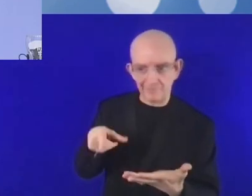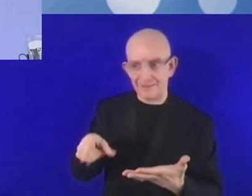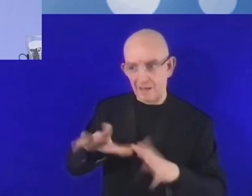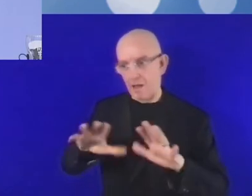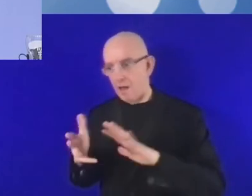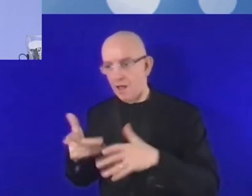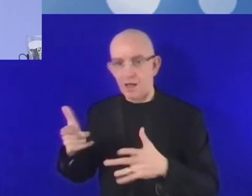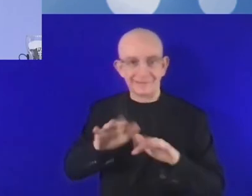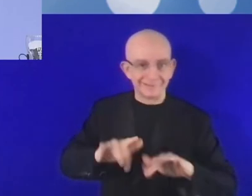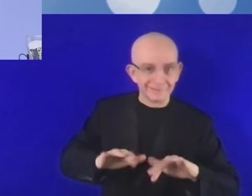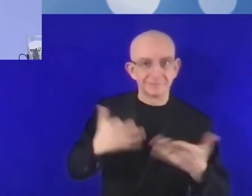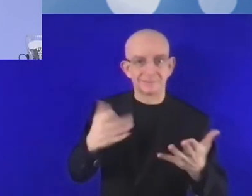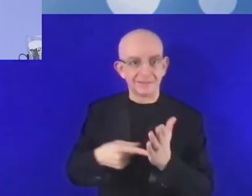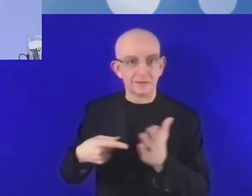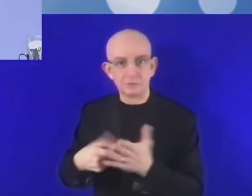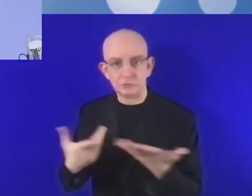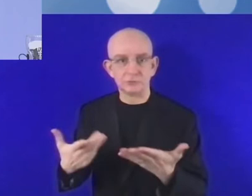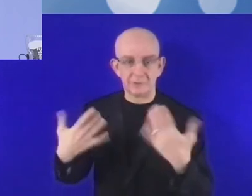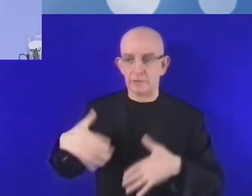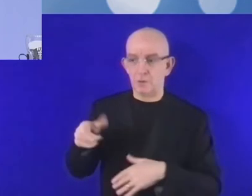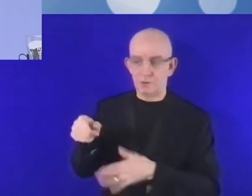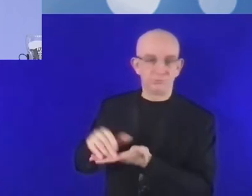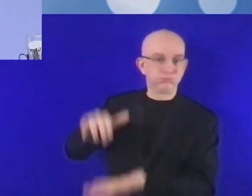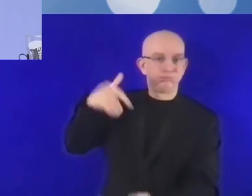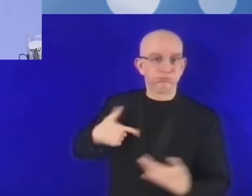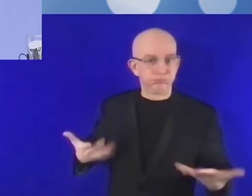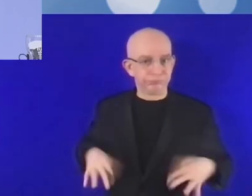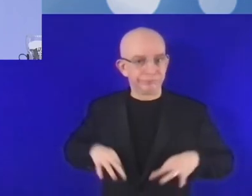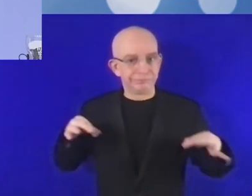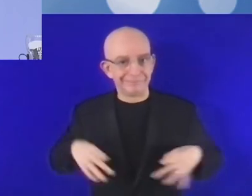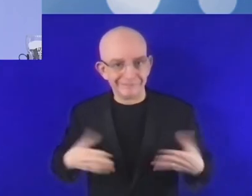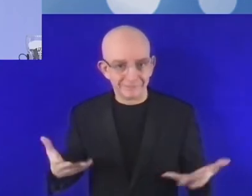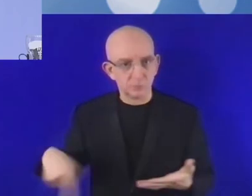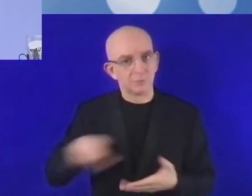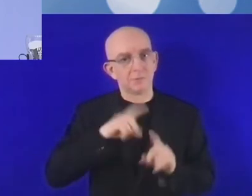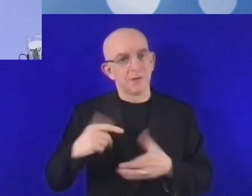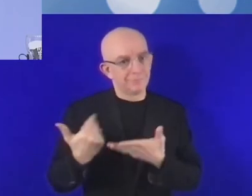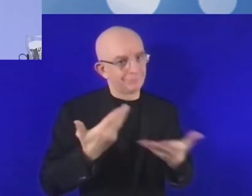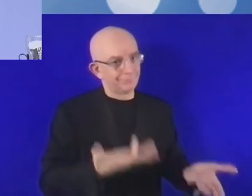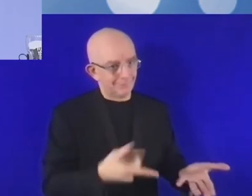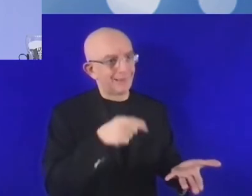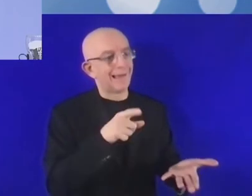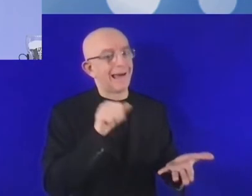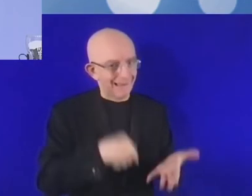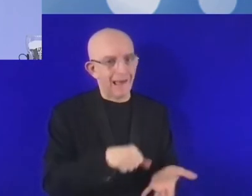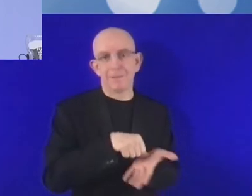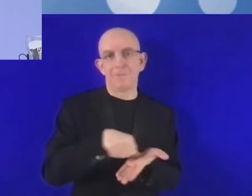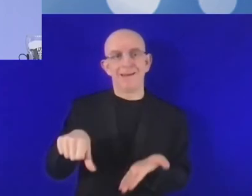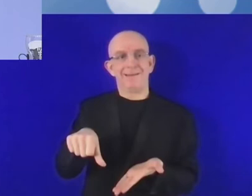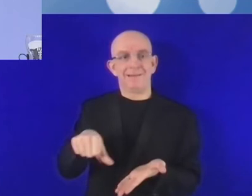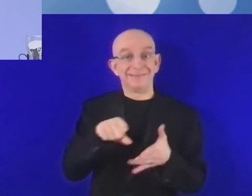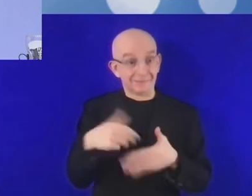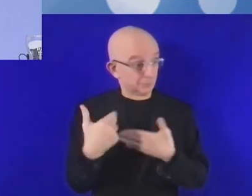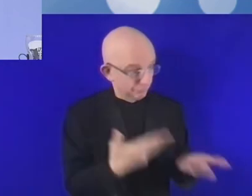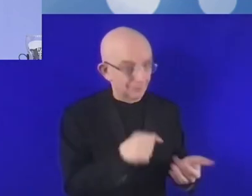important of course is the funding model and i'm going very fast in all this because time is what it is um of